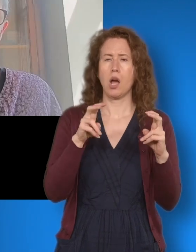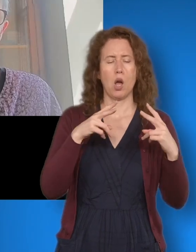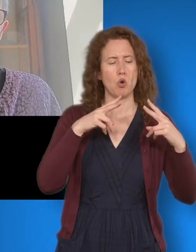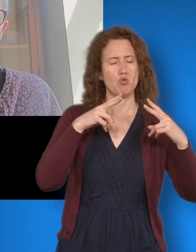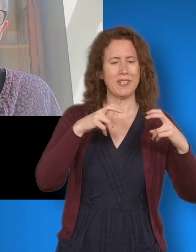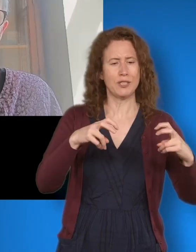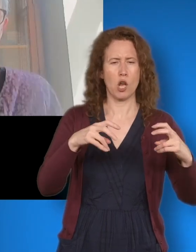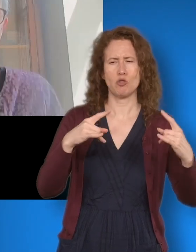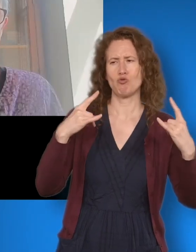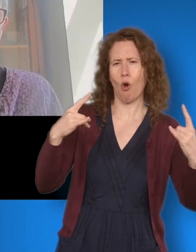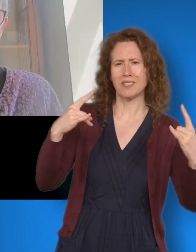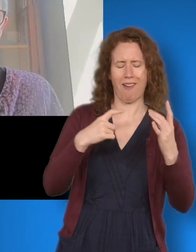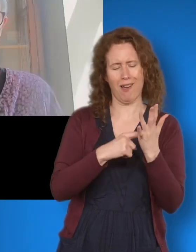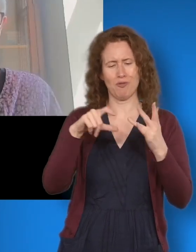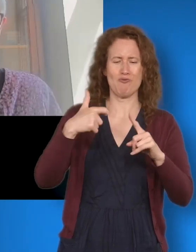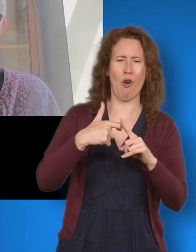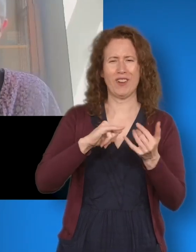rock stars.